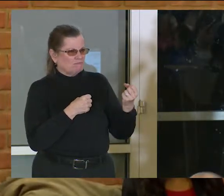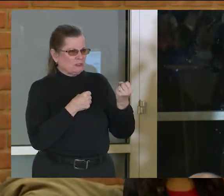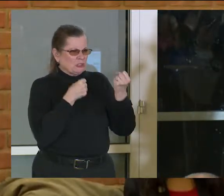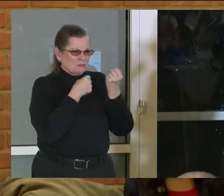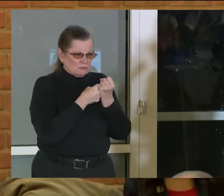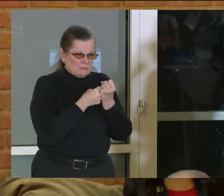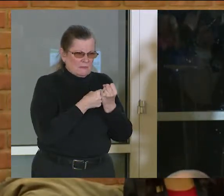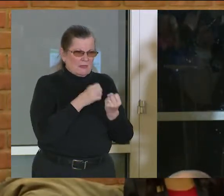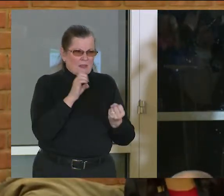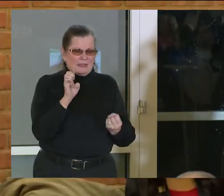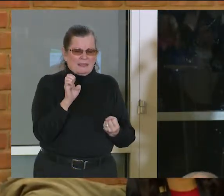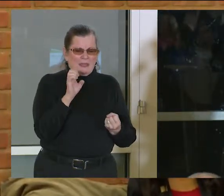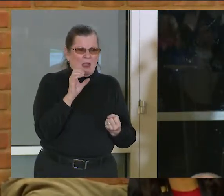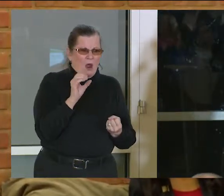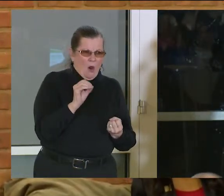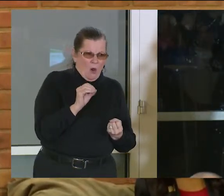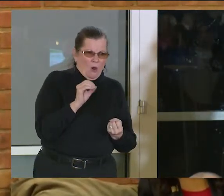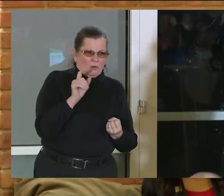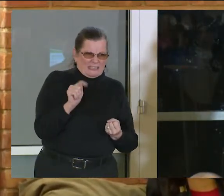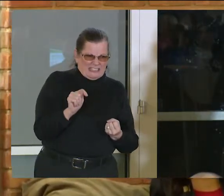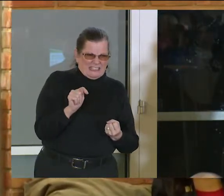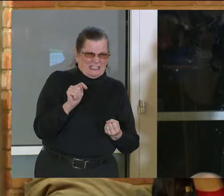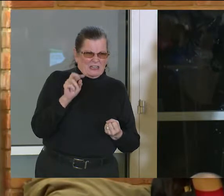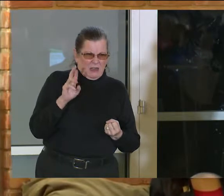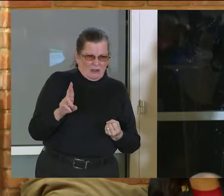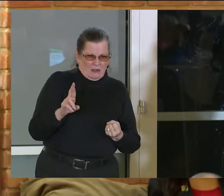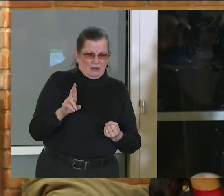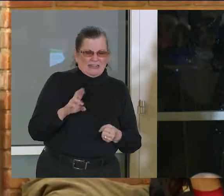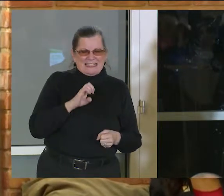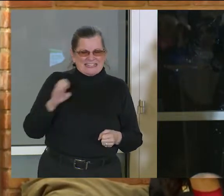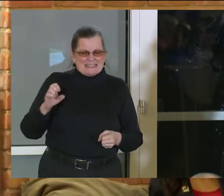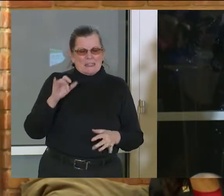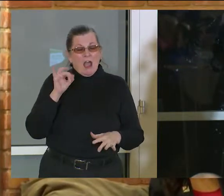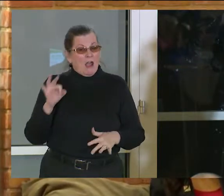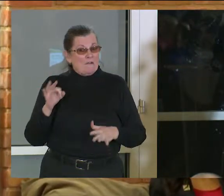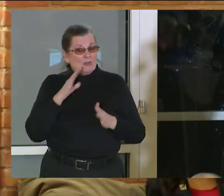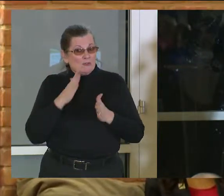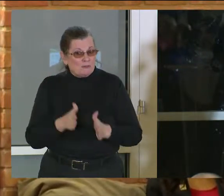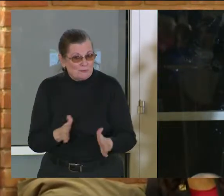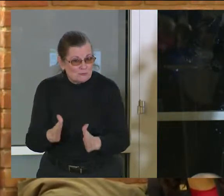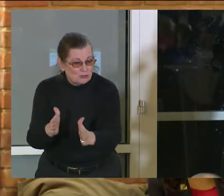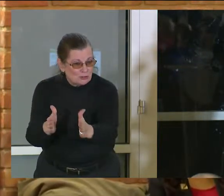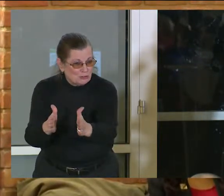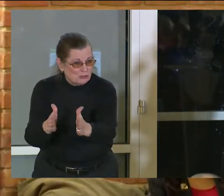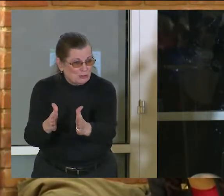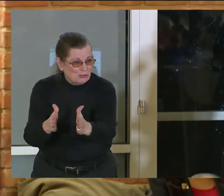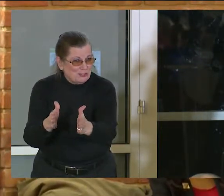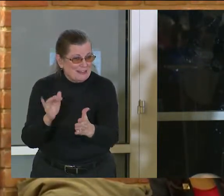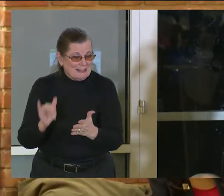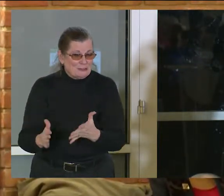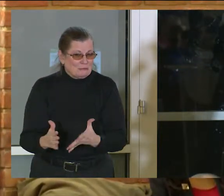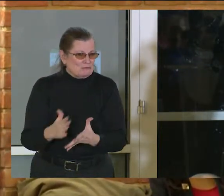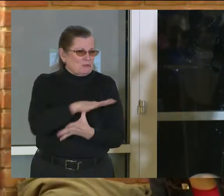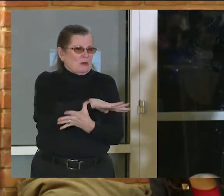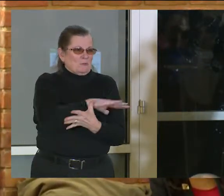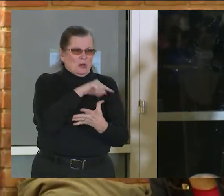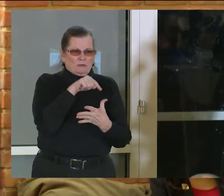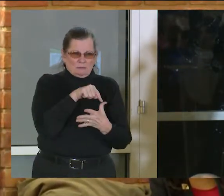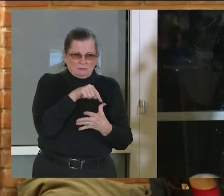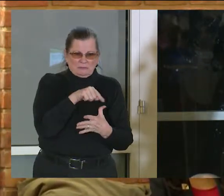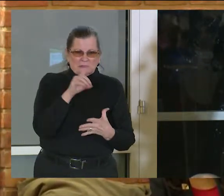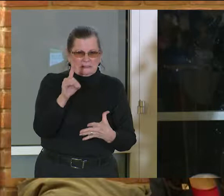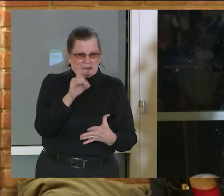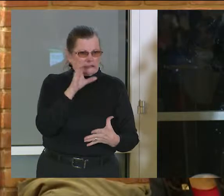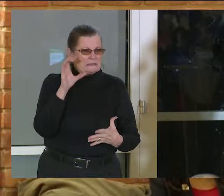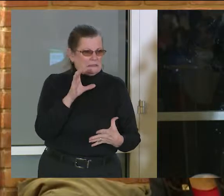had a robust conversation at our table about the priorities in the District of Columbia. Someone who is an